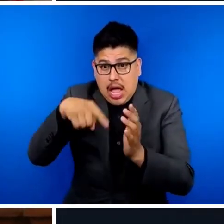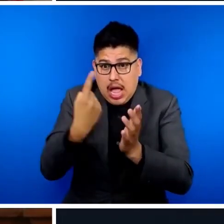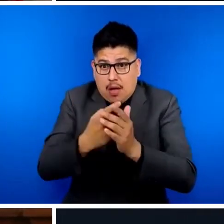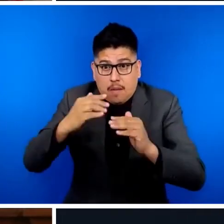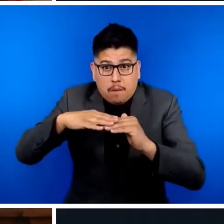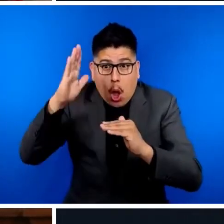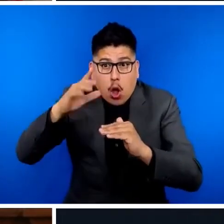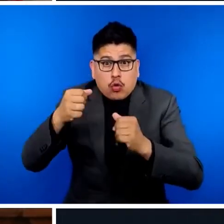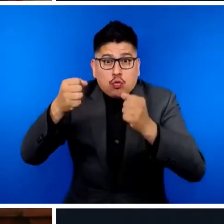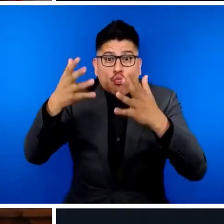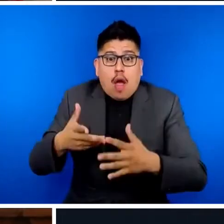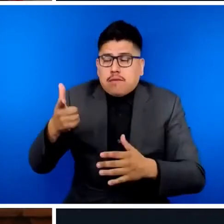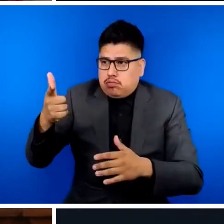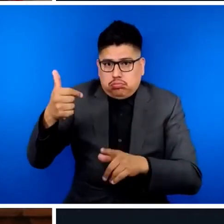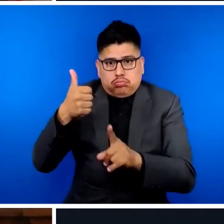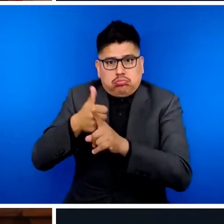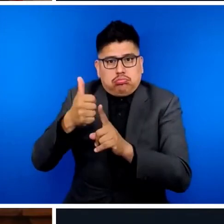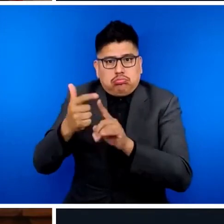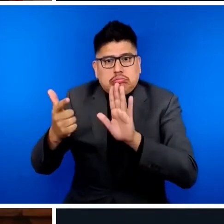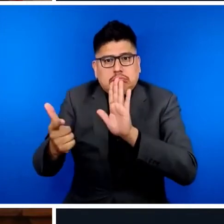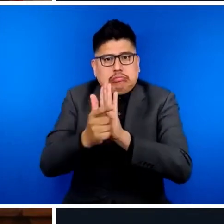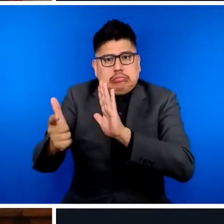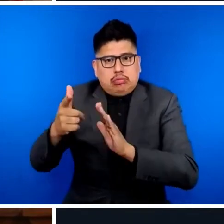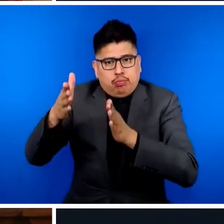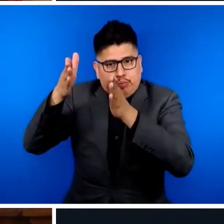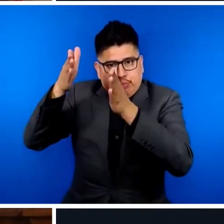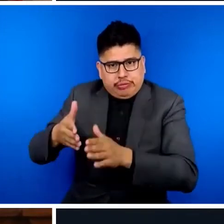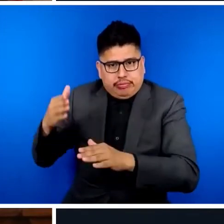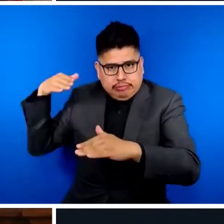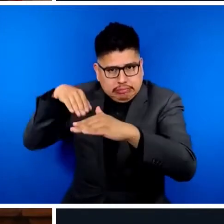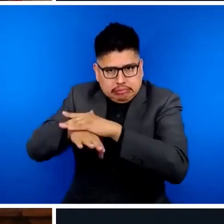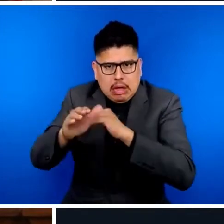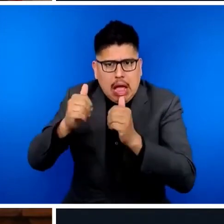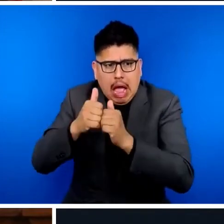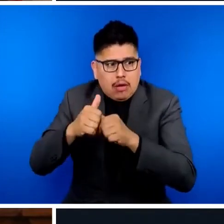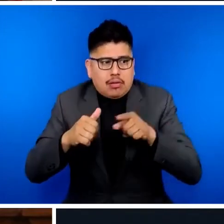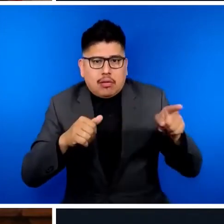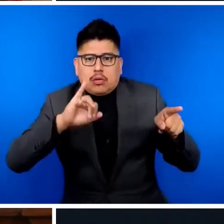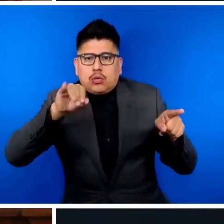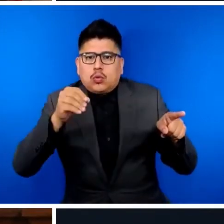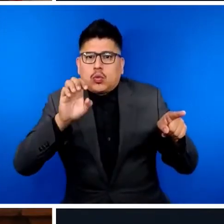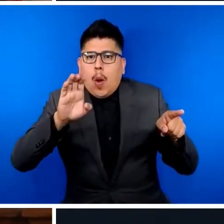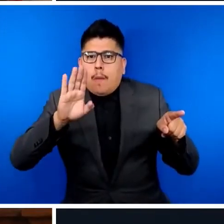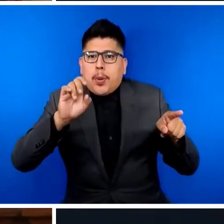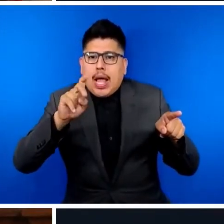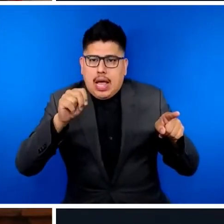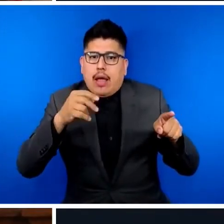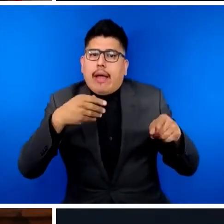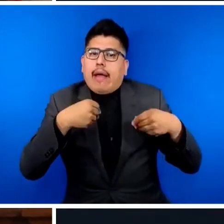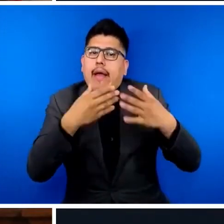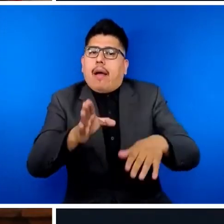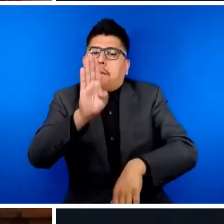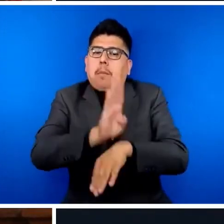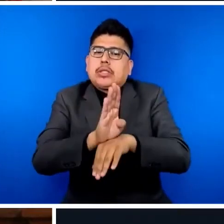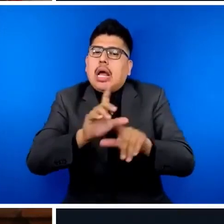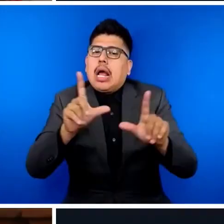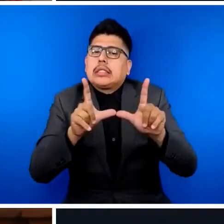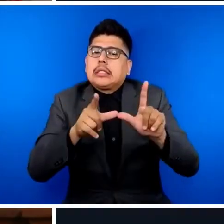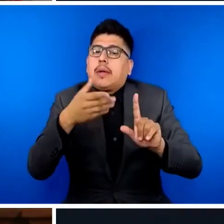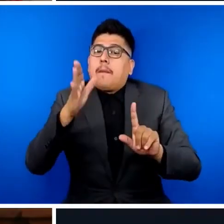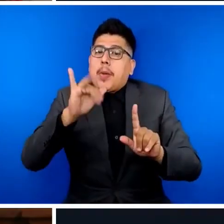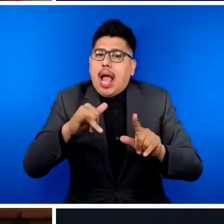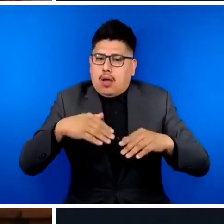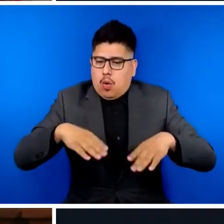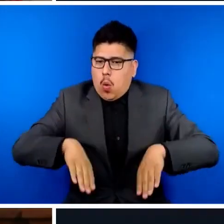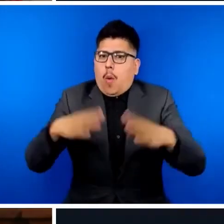let in by Joe Biden and given a commercial driver's license by open borders politicians in